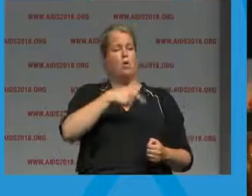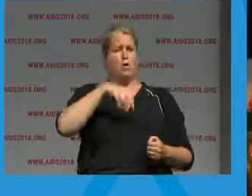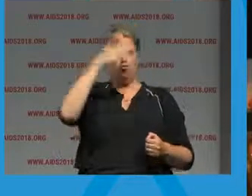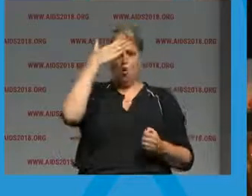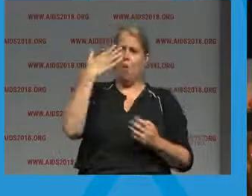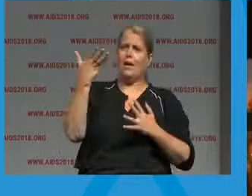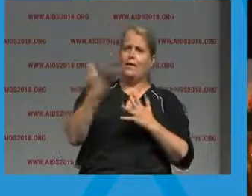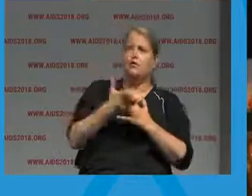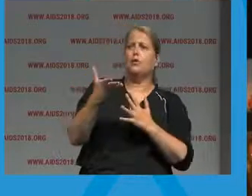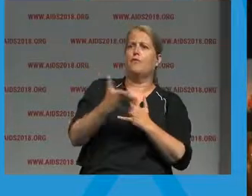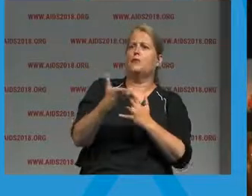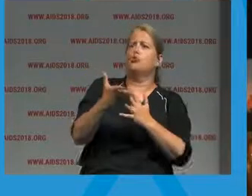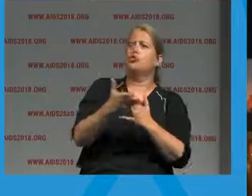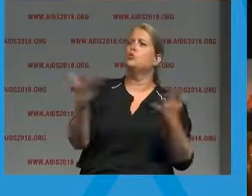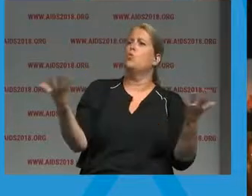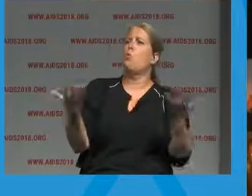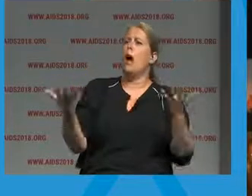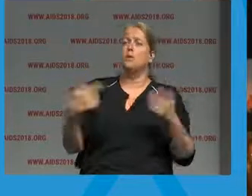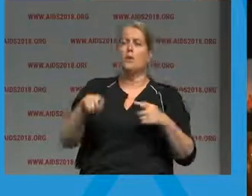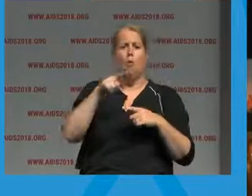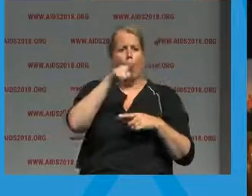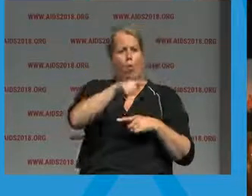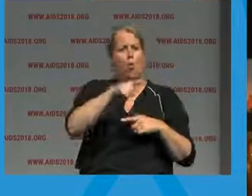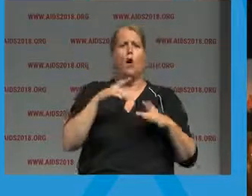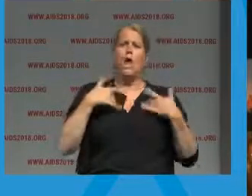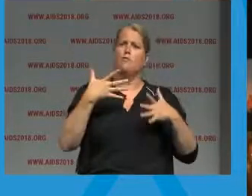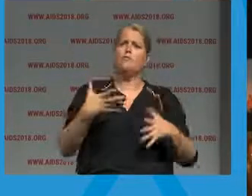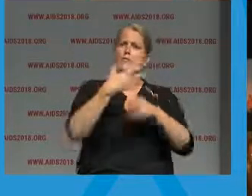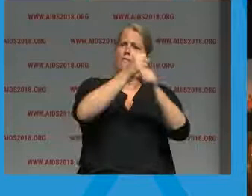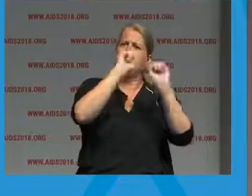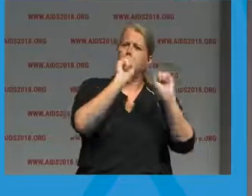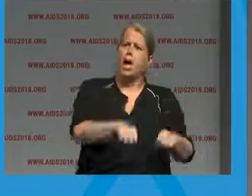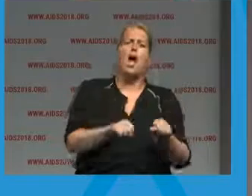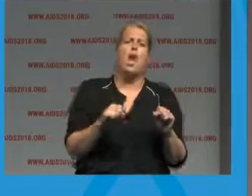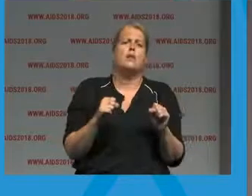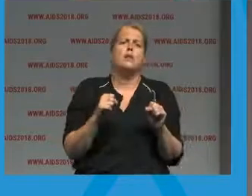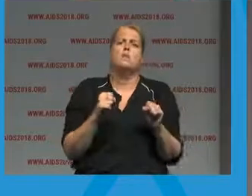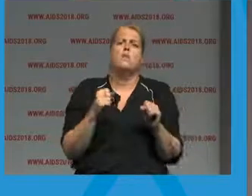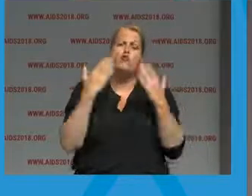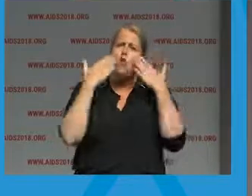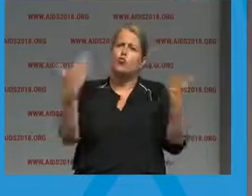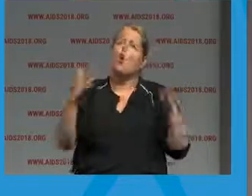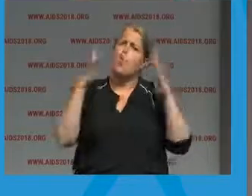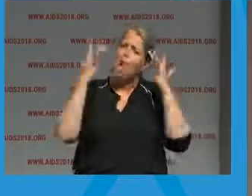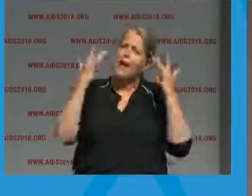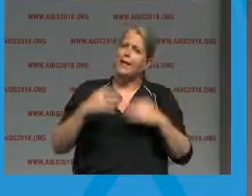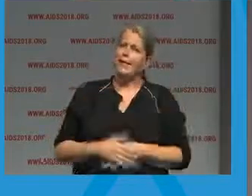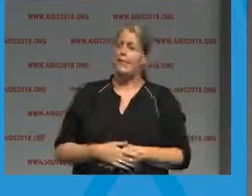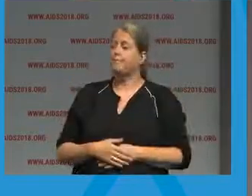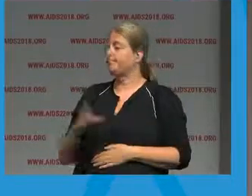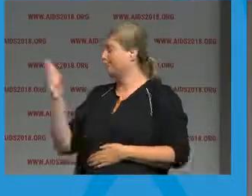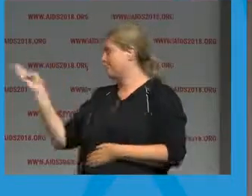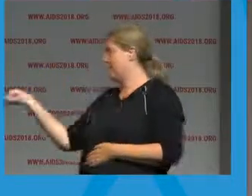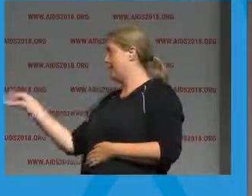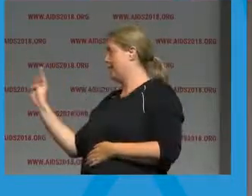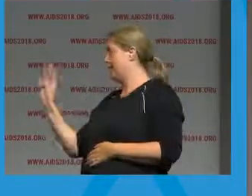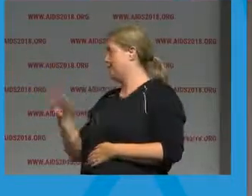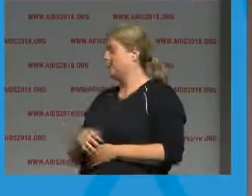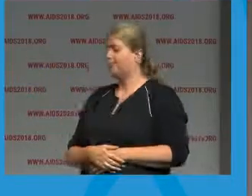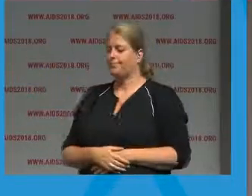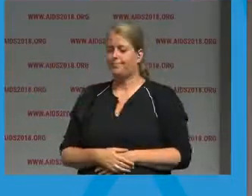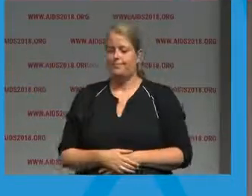are that would save their lives? Thanks, David. So let me turn to the panelists and have